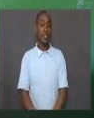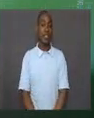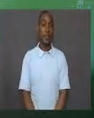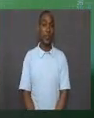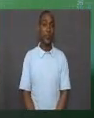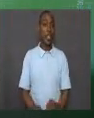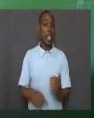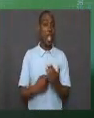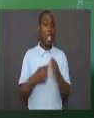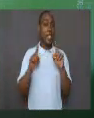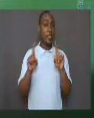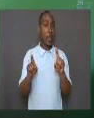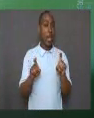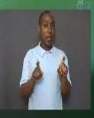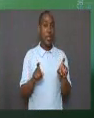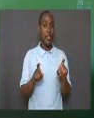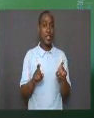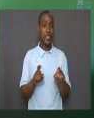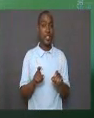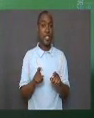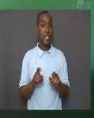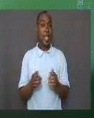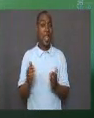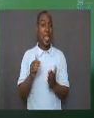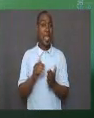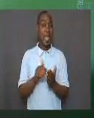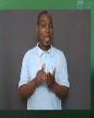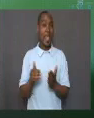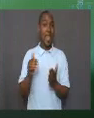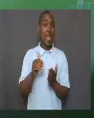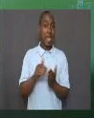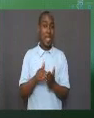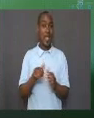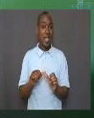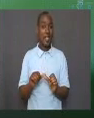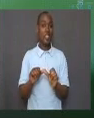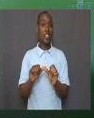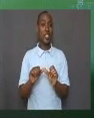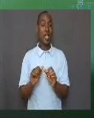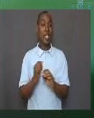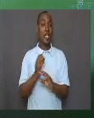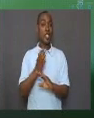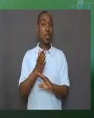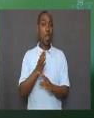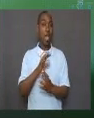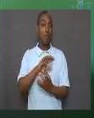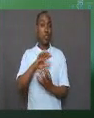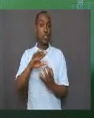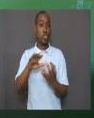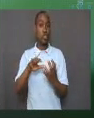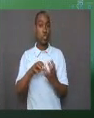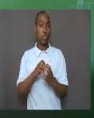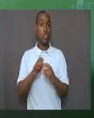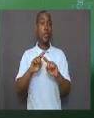This experiment can be repeated with both mixtures kept at a range